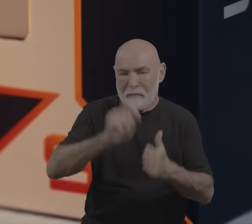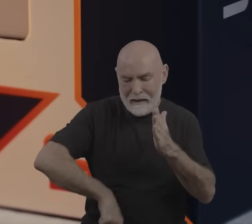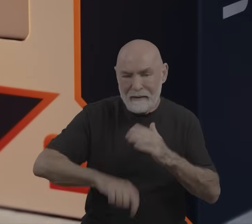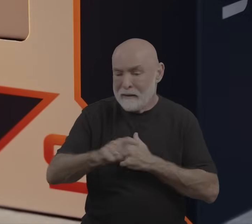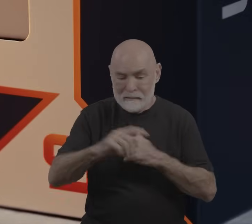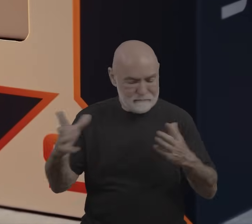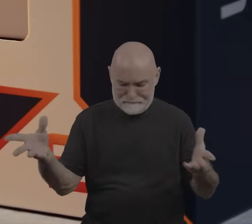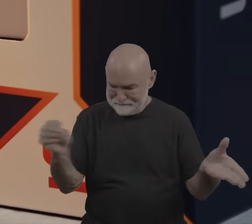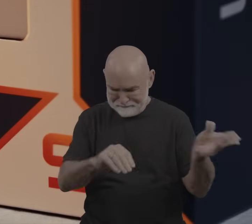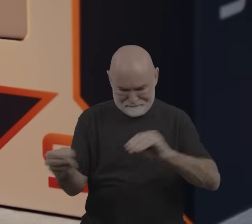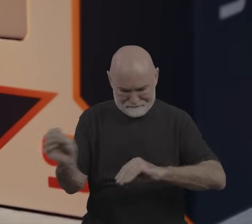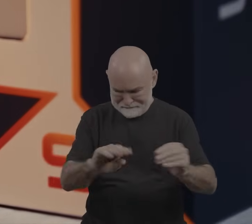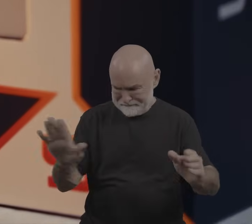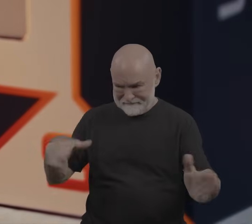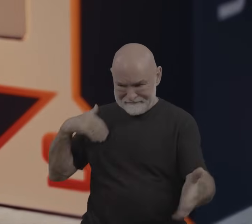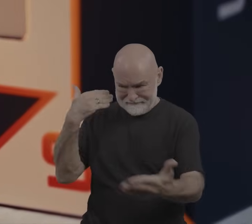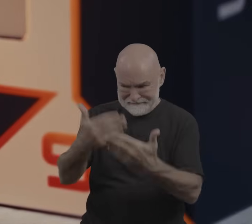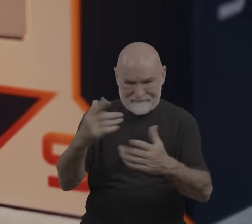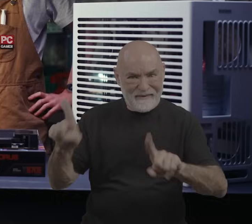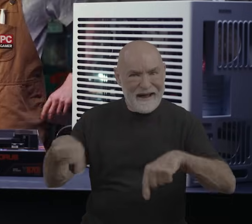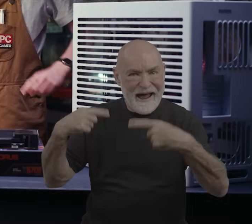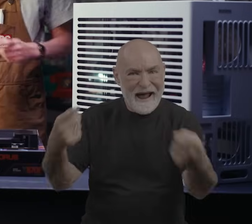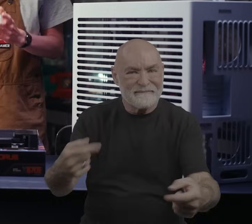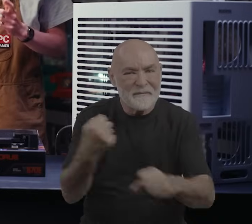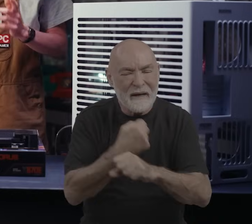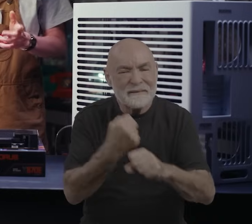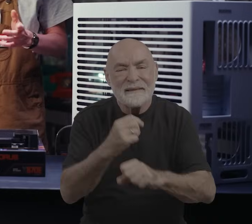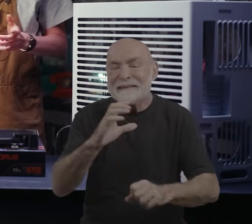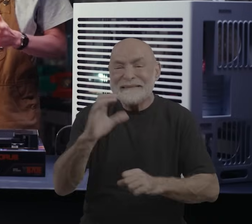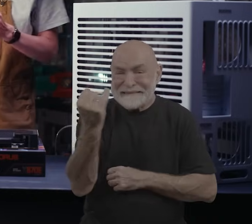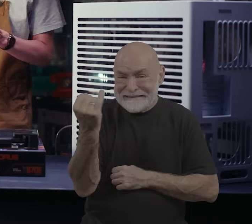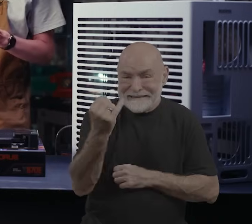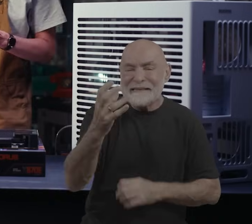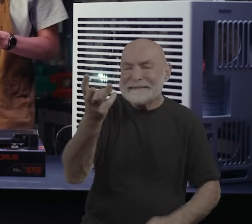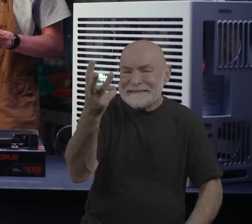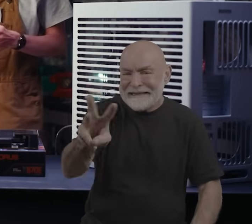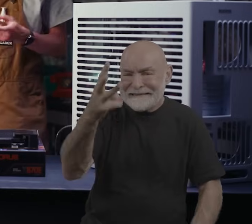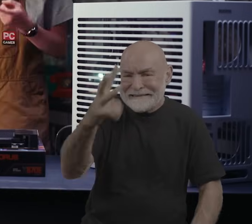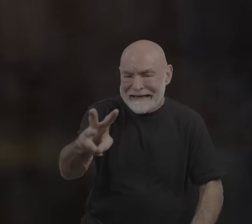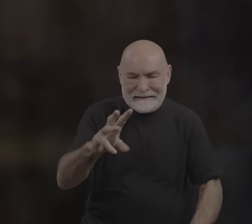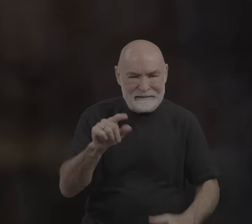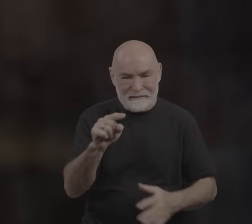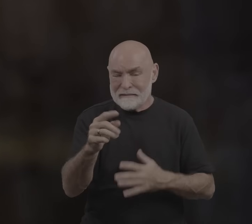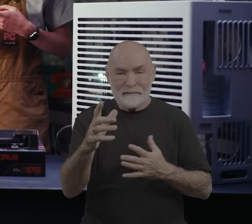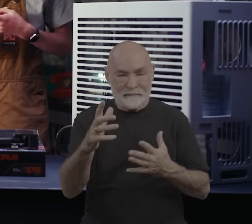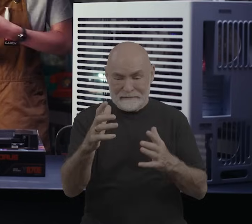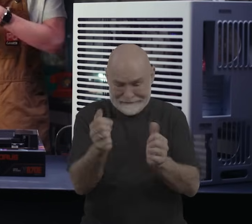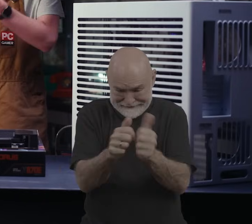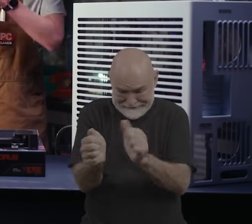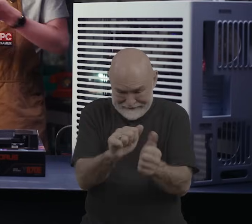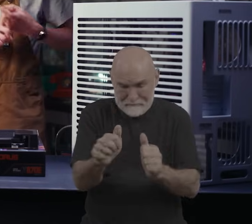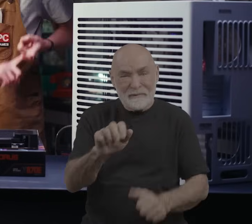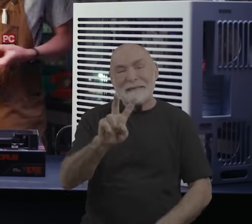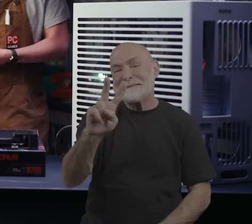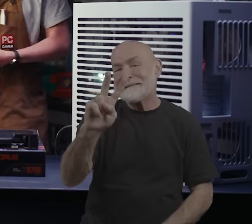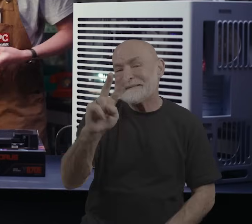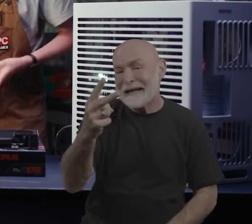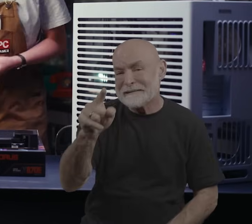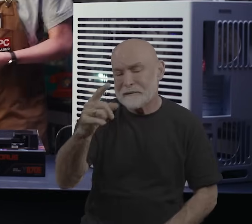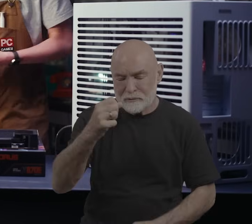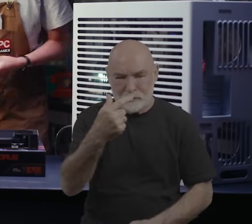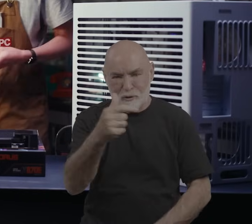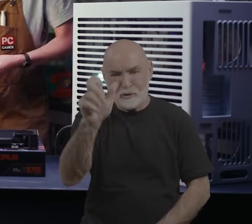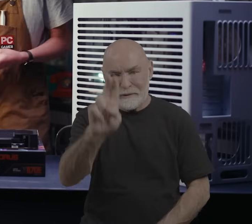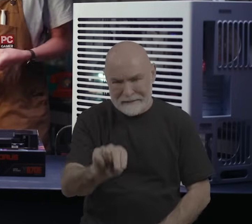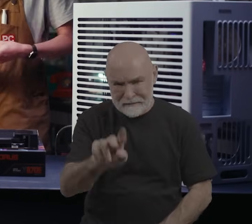the best parts of every processor ever made. The power of a 16-core monster for tough jobs, Check. The gaming chops of 2nd gen